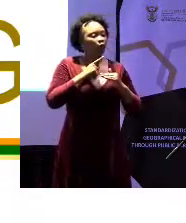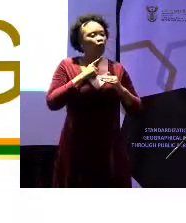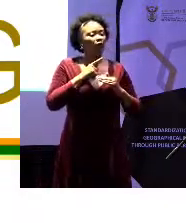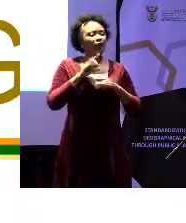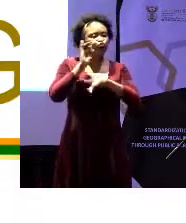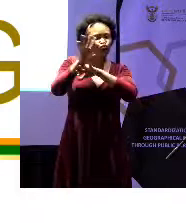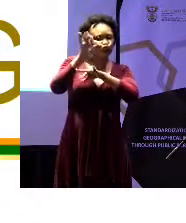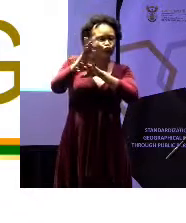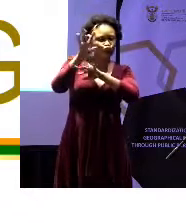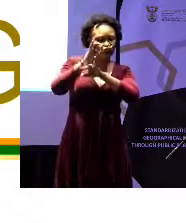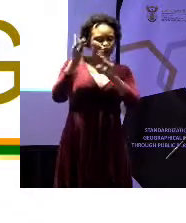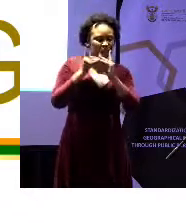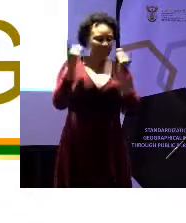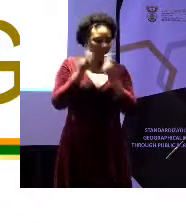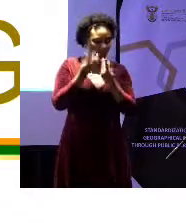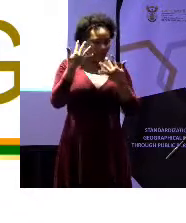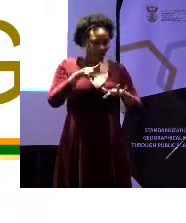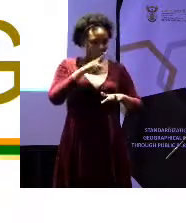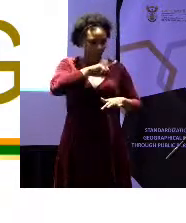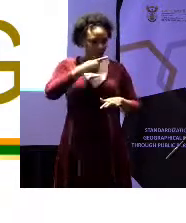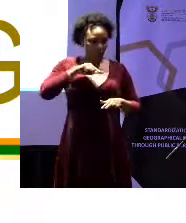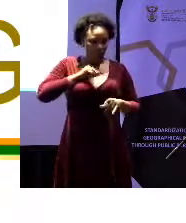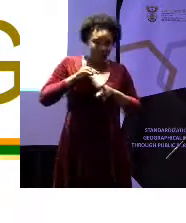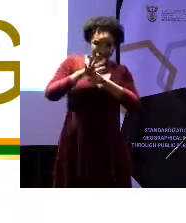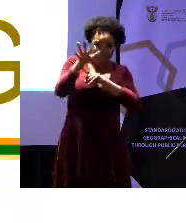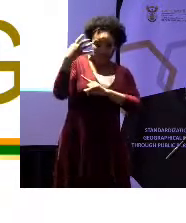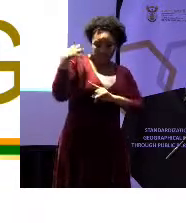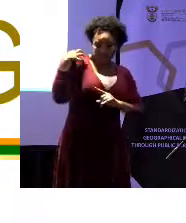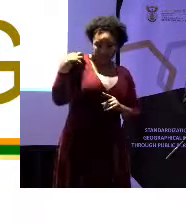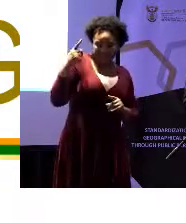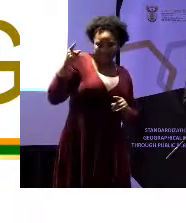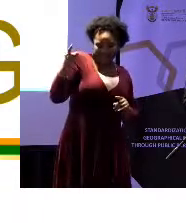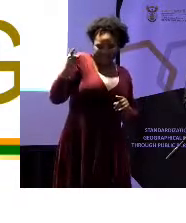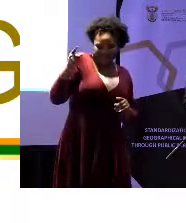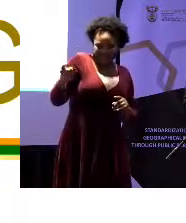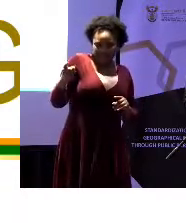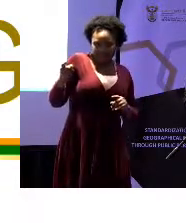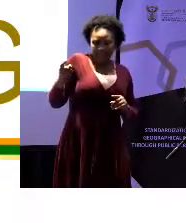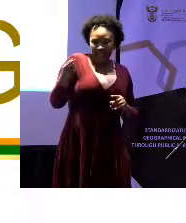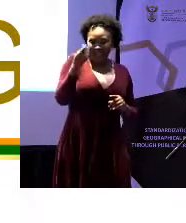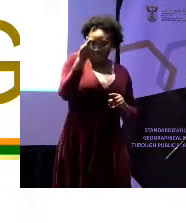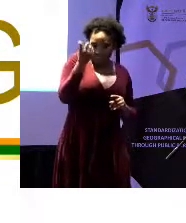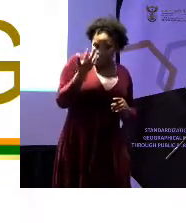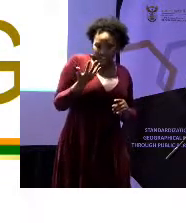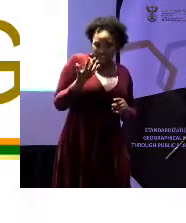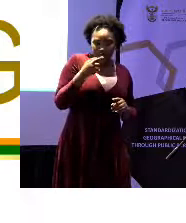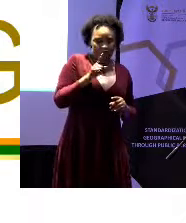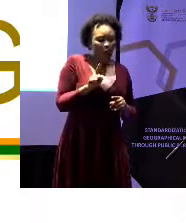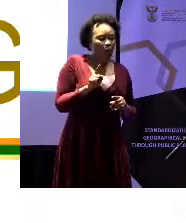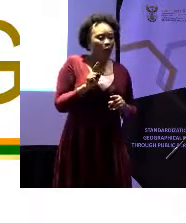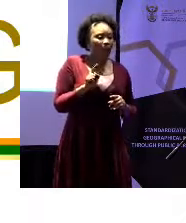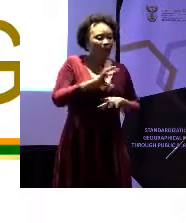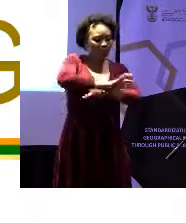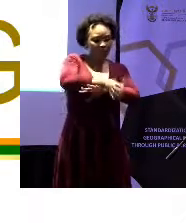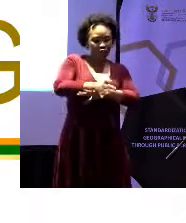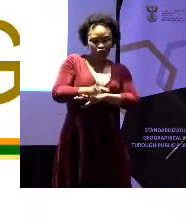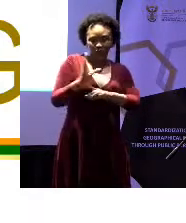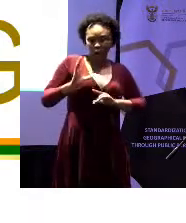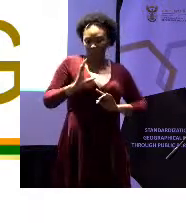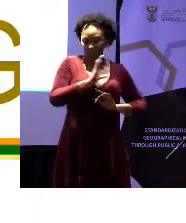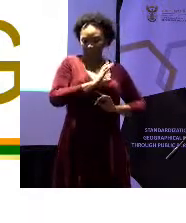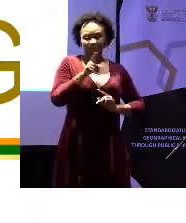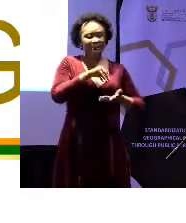to influence the ministers to MINMEC that at least the funding pool for the provincial committees be kept